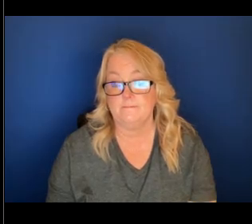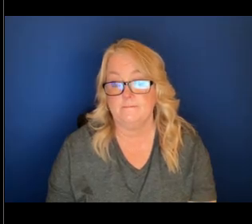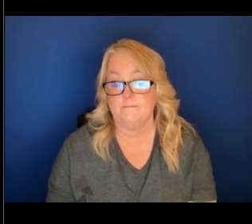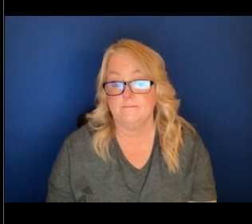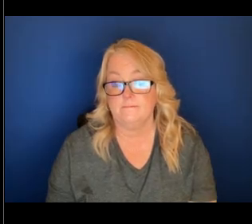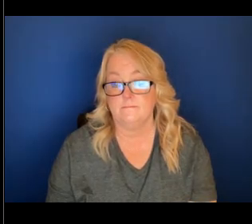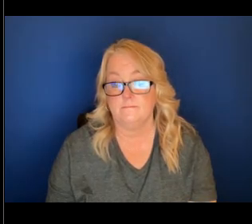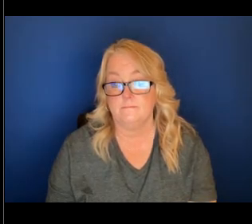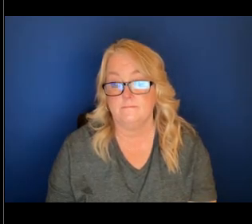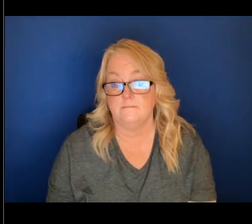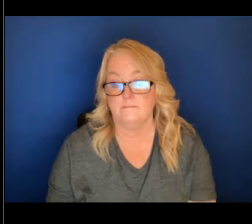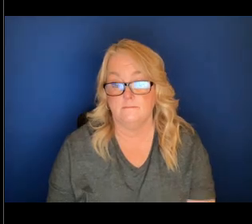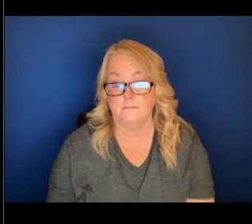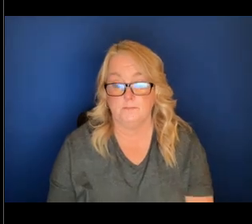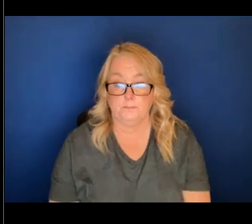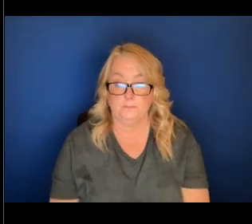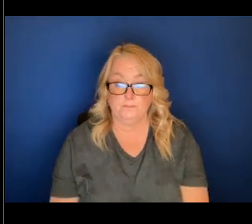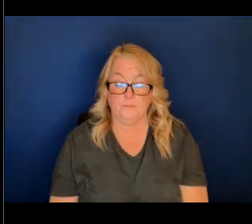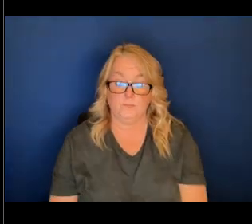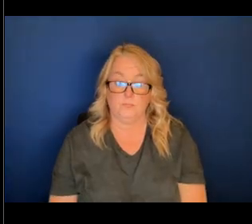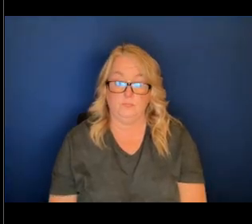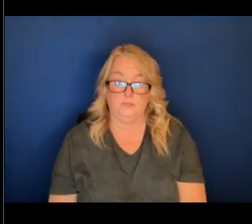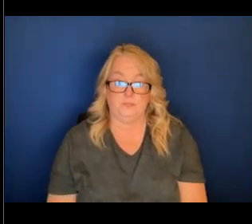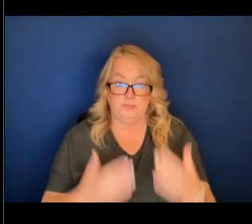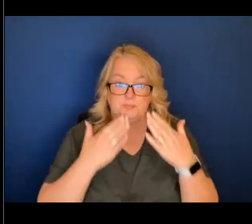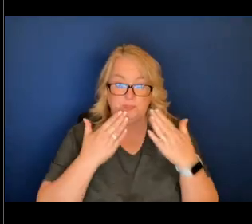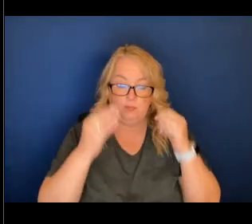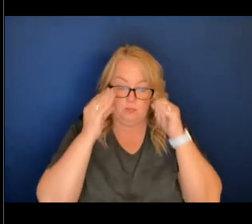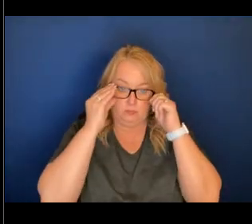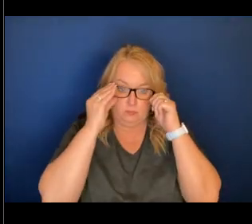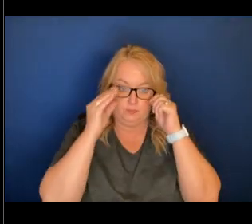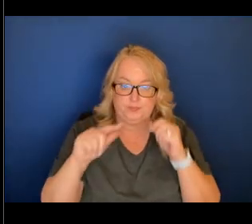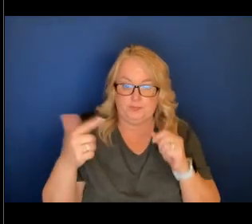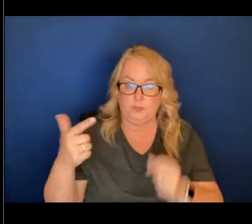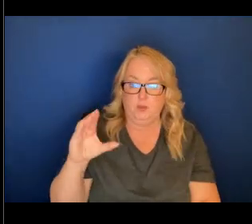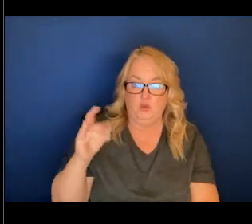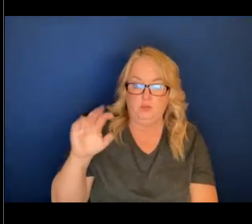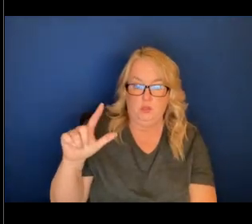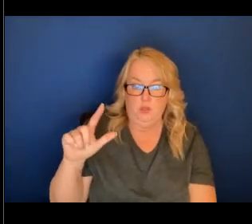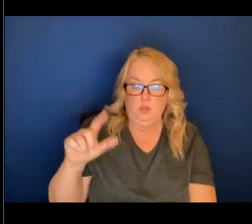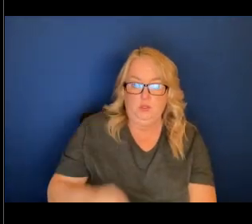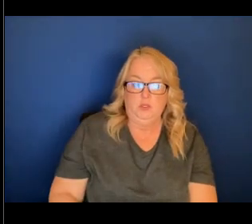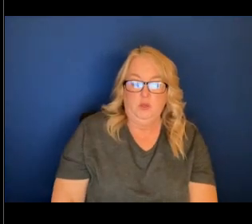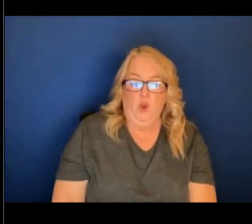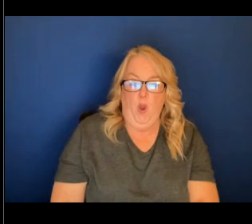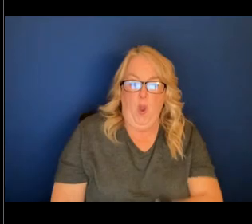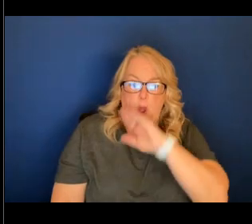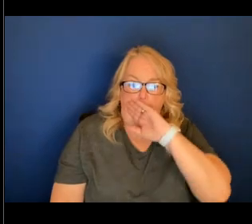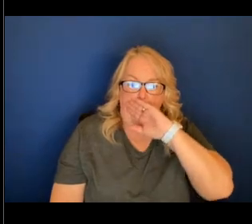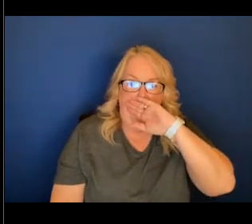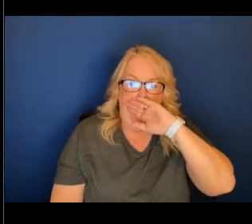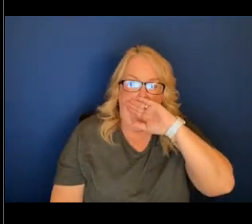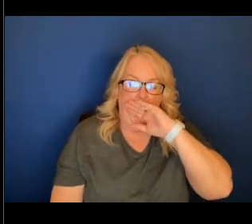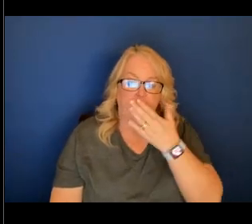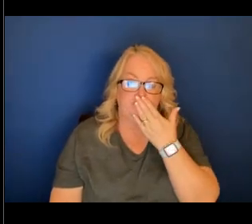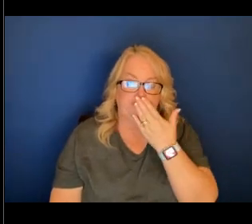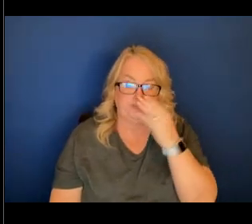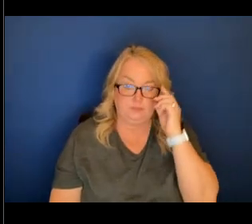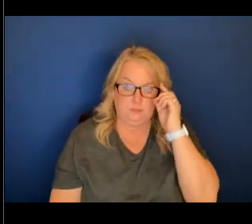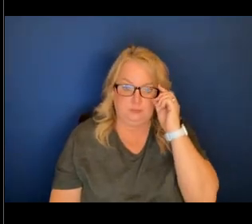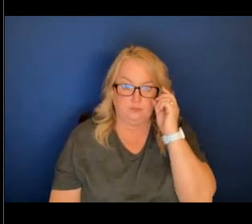All right, go ahead and close this poll. Thank you so much. And back to you, Crystal, for the key takeaways. Thank you again,